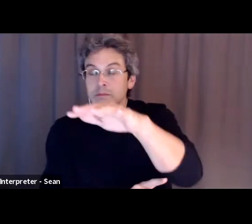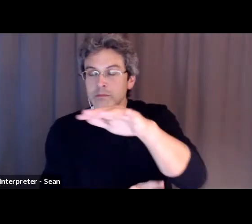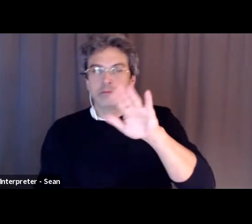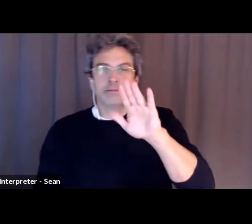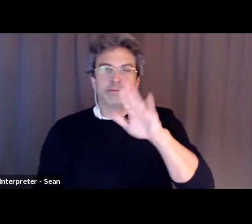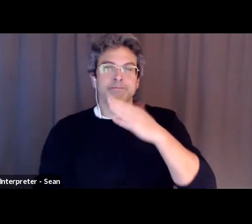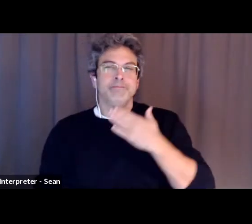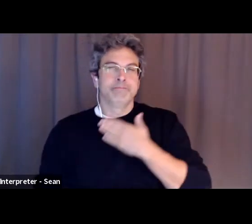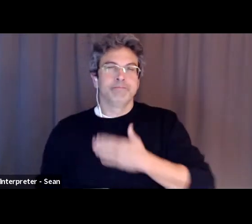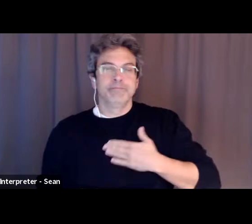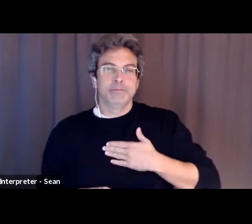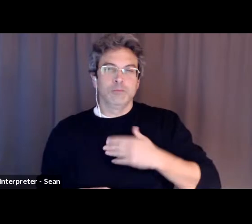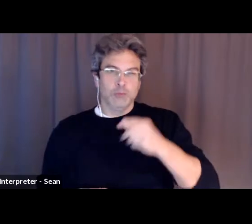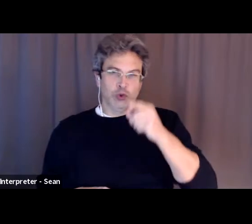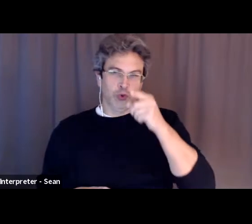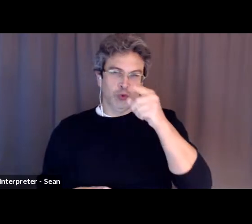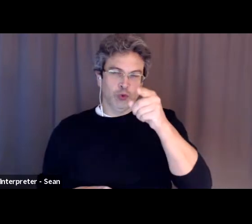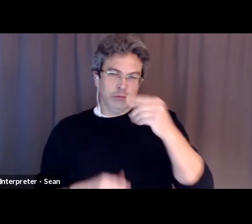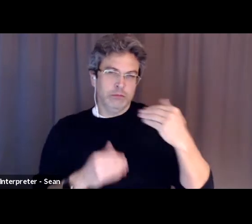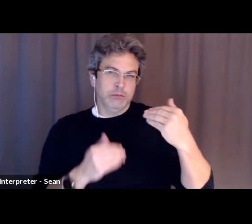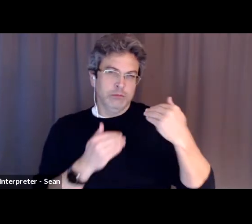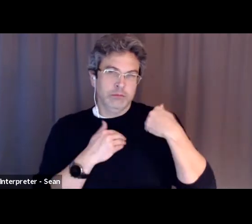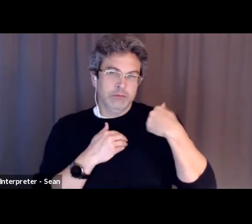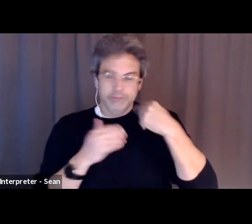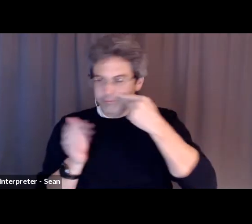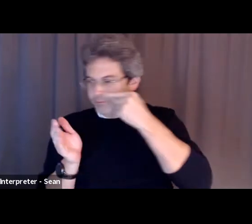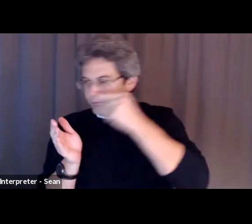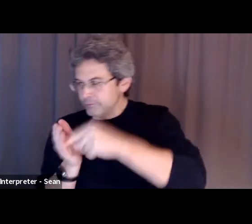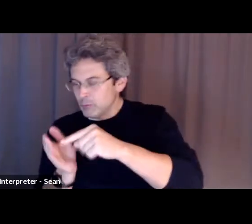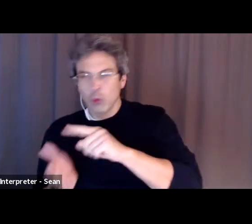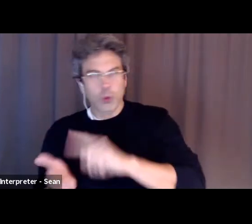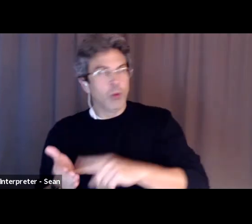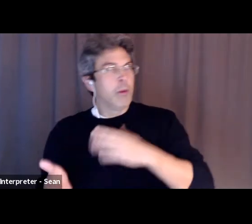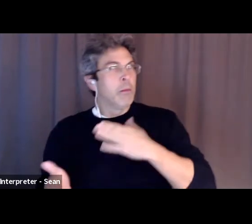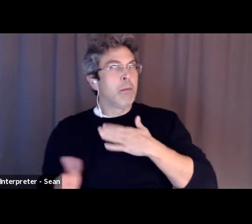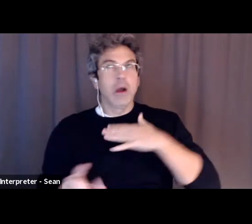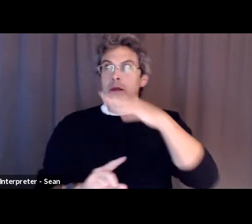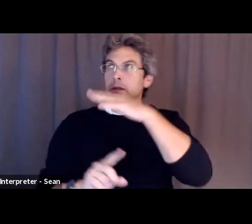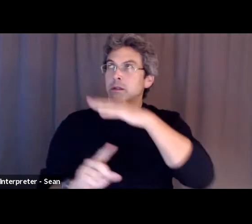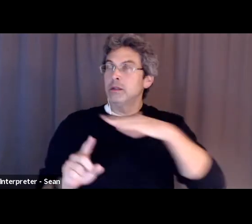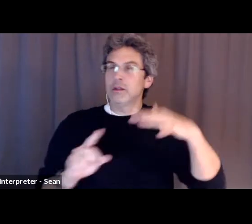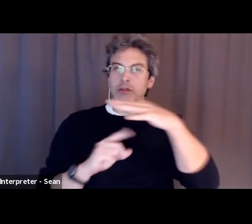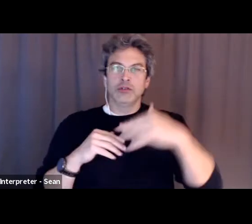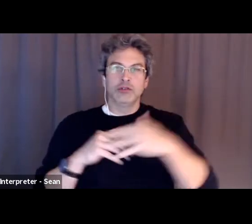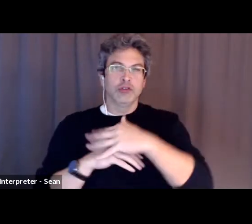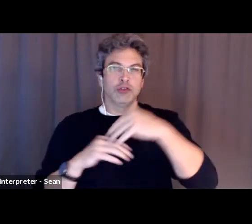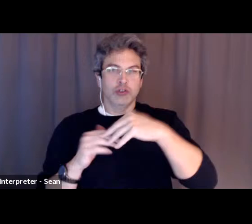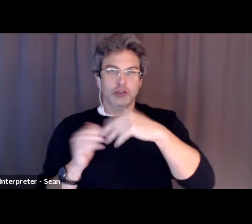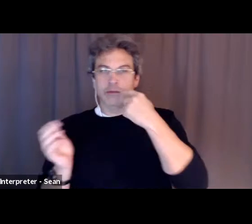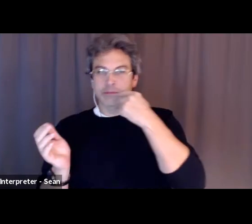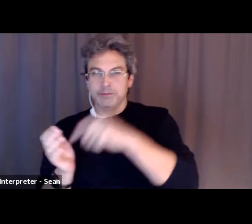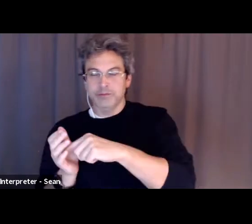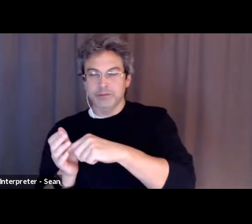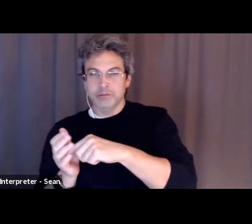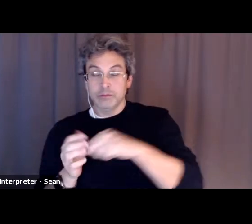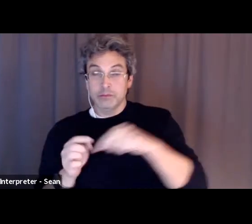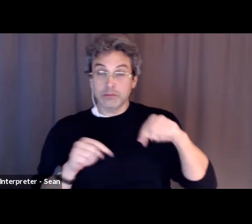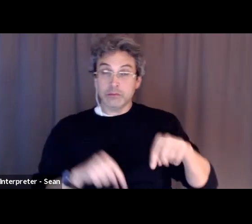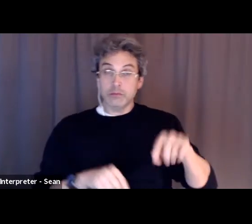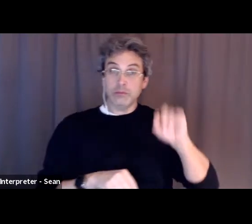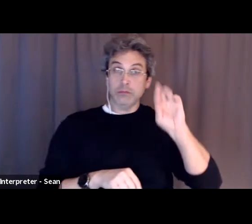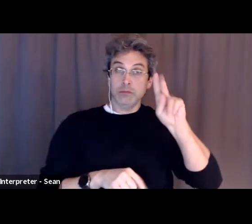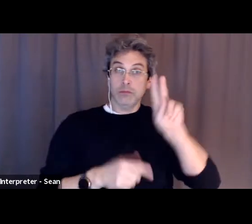that you take the responsibility to acknowledge your area. As a member of the York University